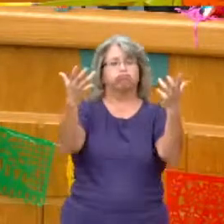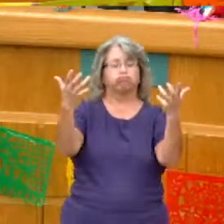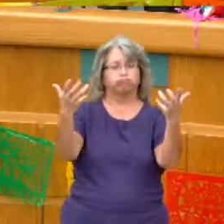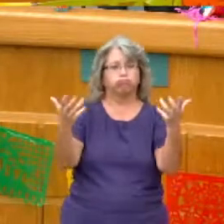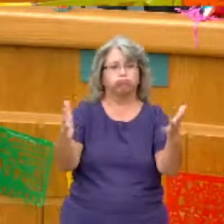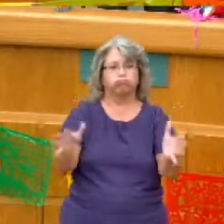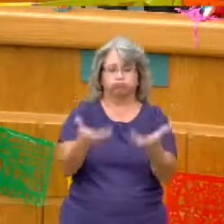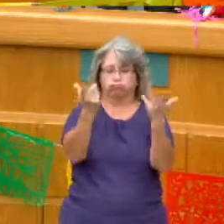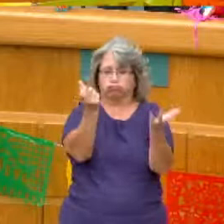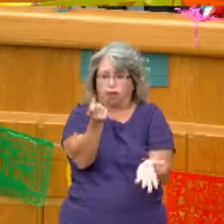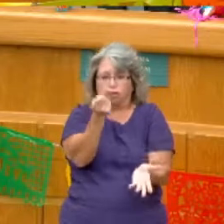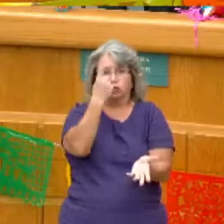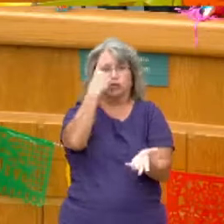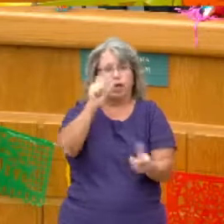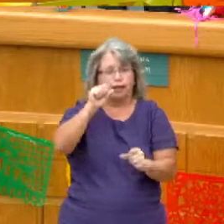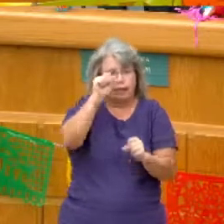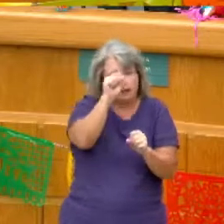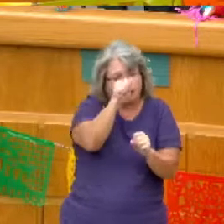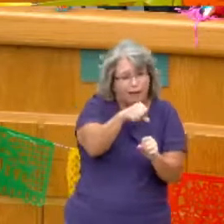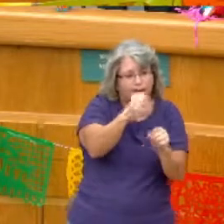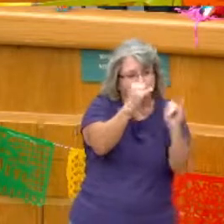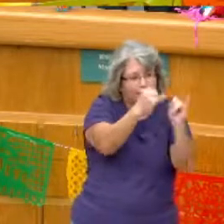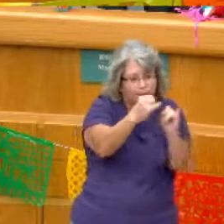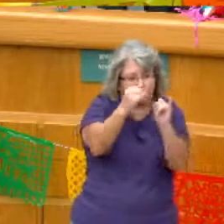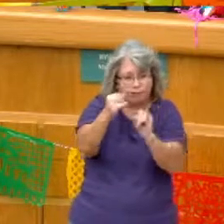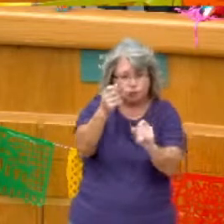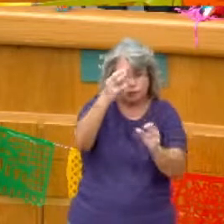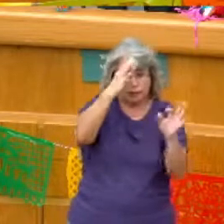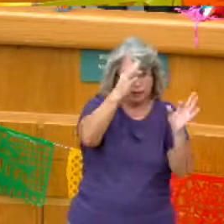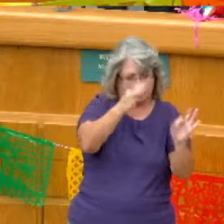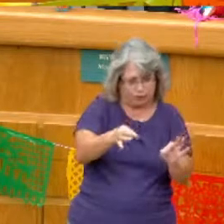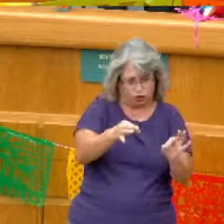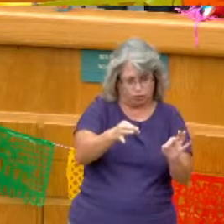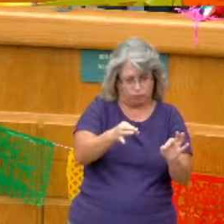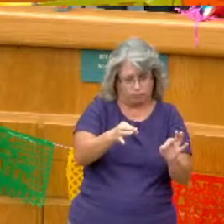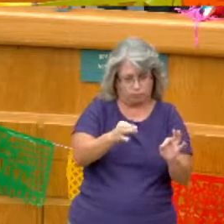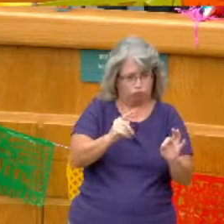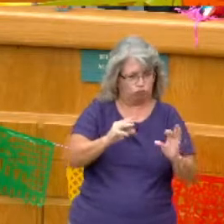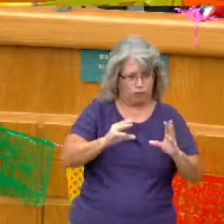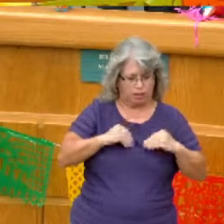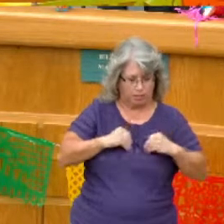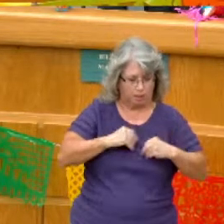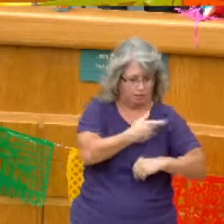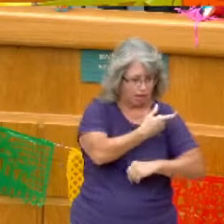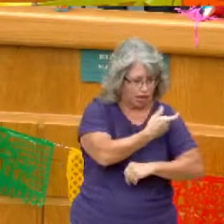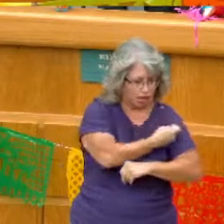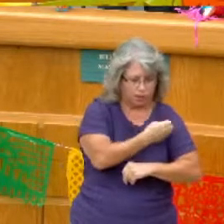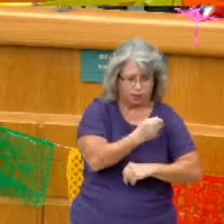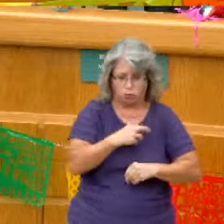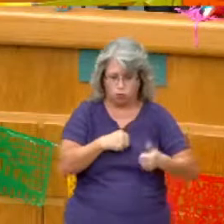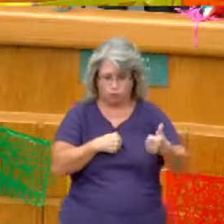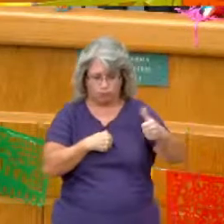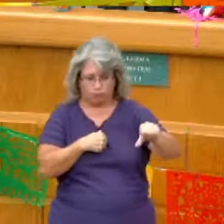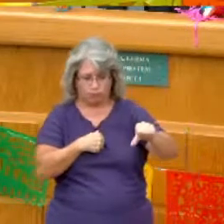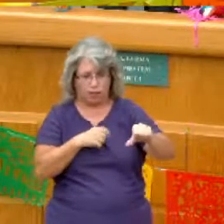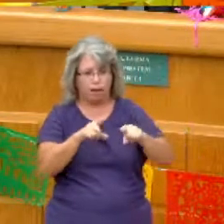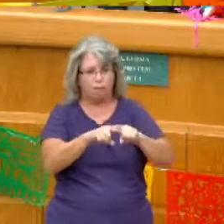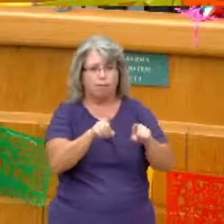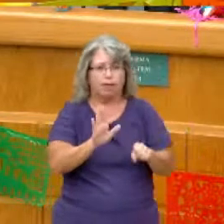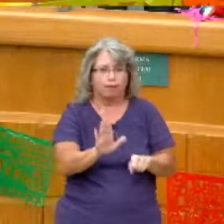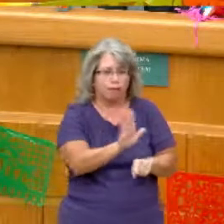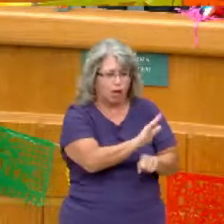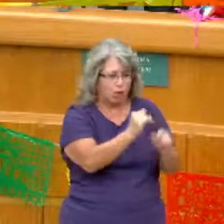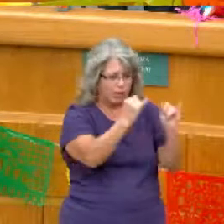decision on whether to get vaccinated or not, those individual decisions should not impact